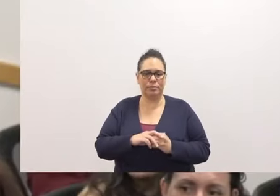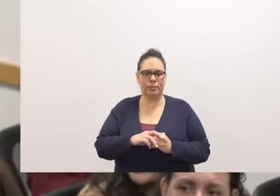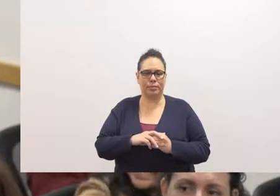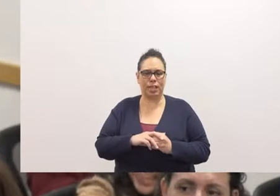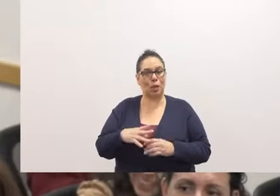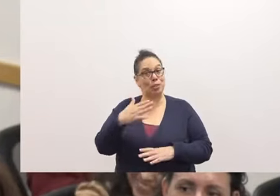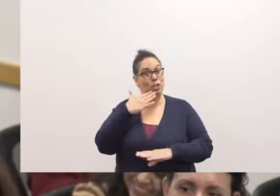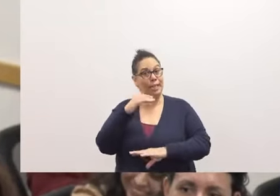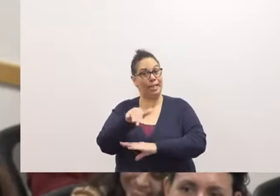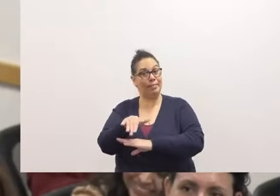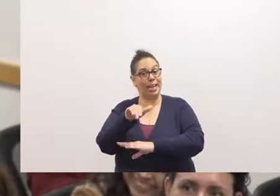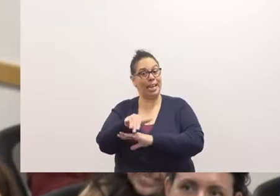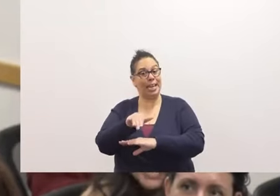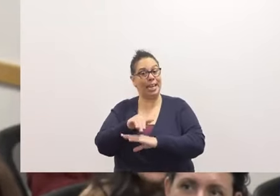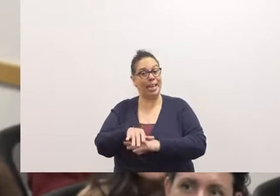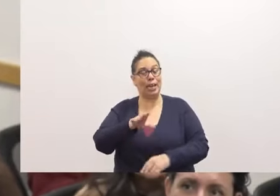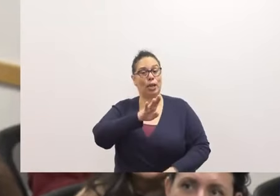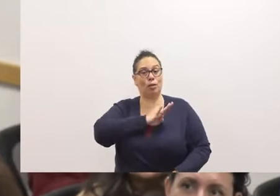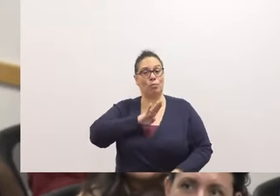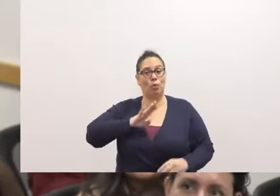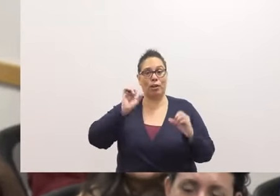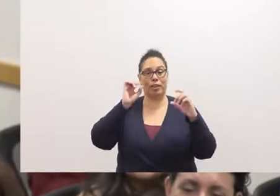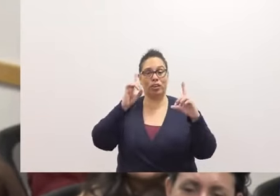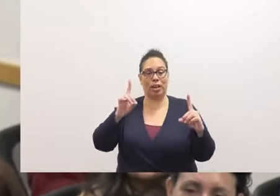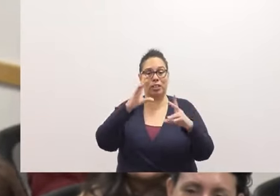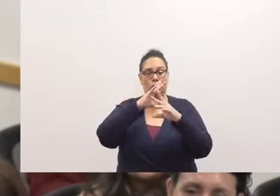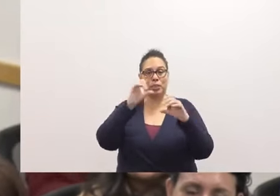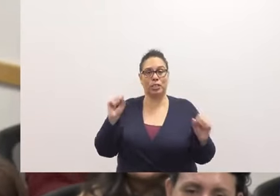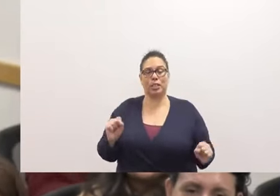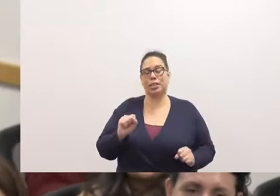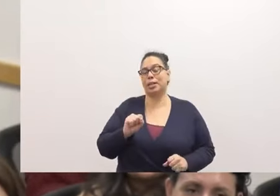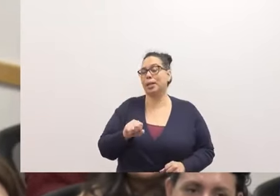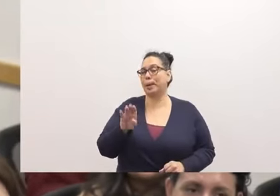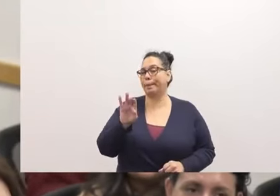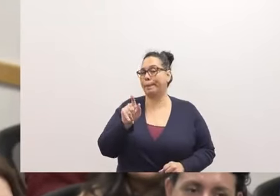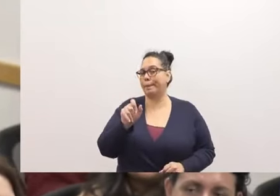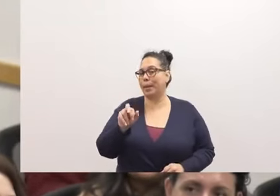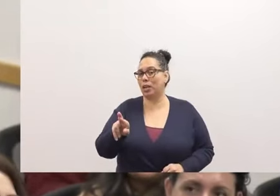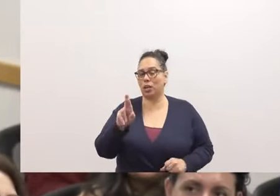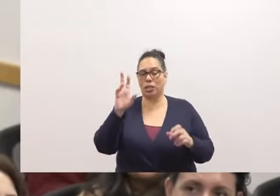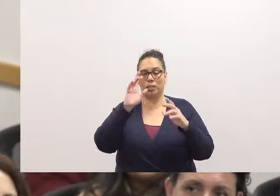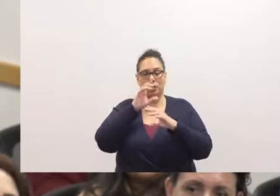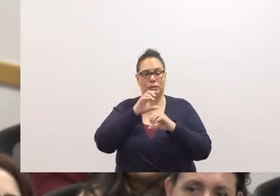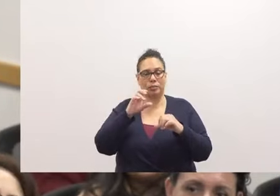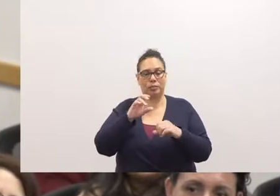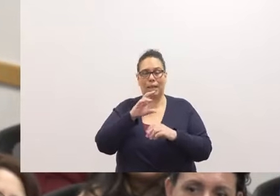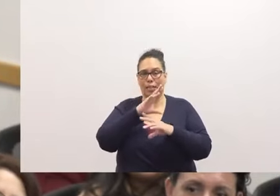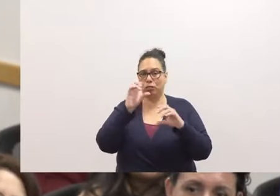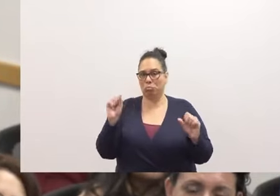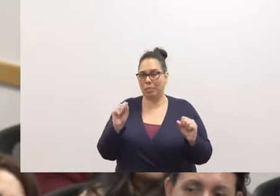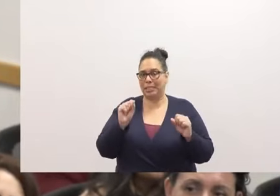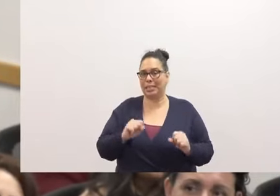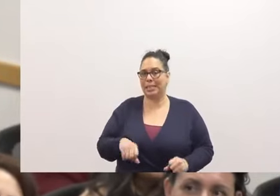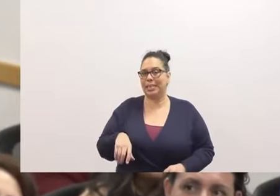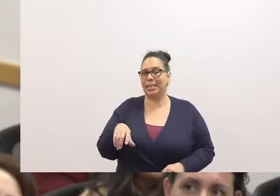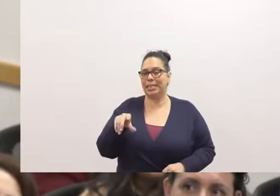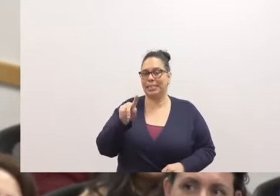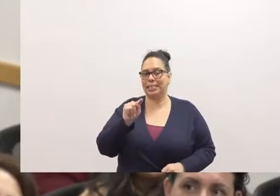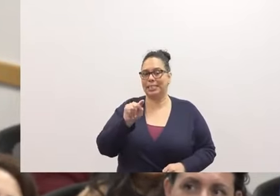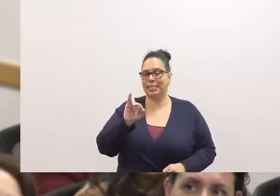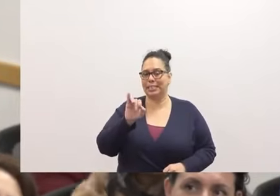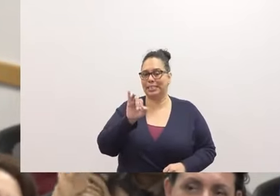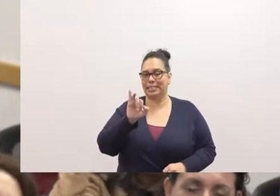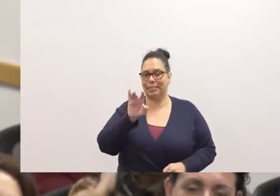Good evening, Board of Education, Superintendent Jill Baker, Deputy Superintendent Tiffany Brown, my